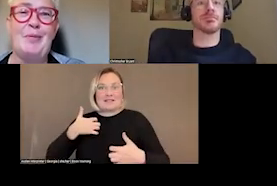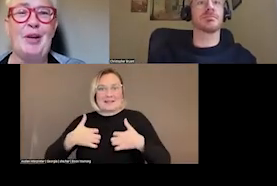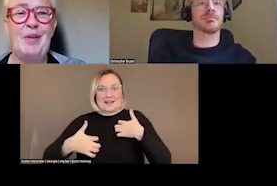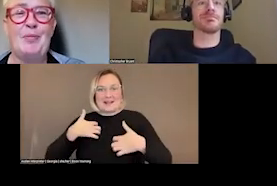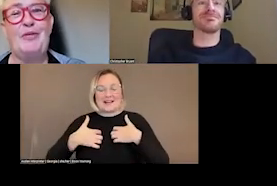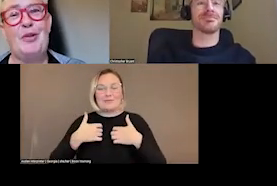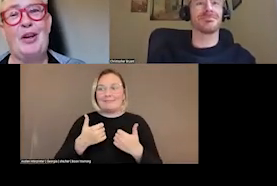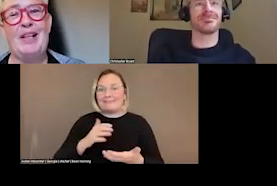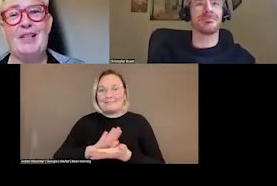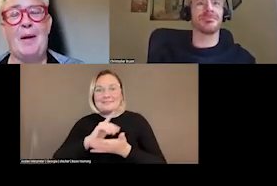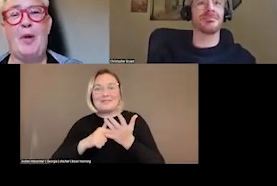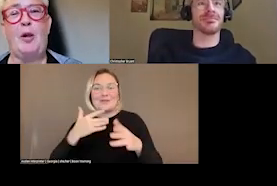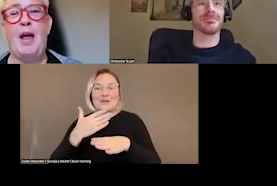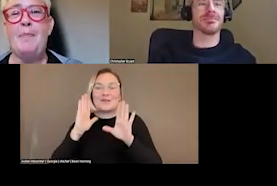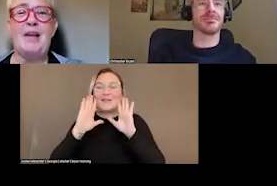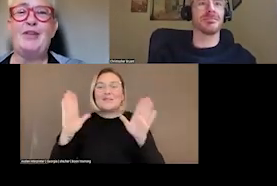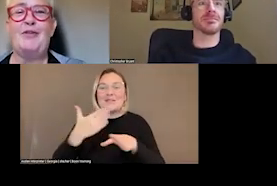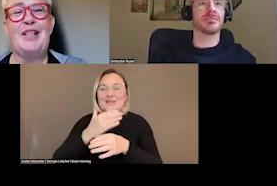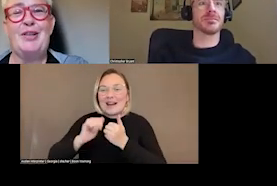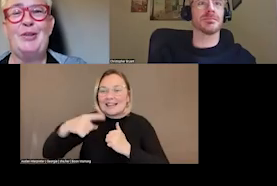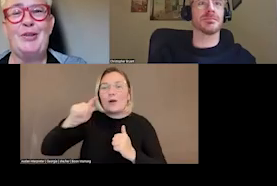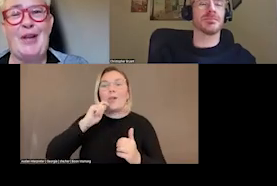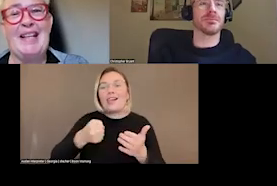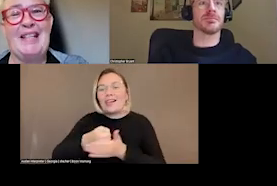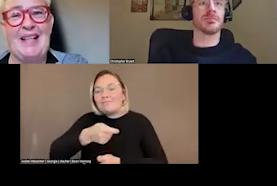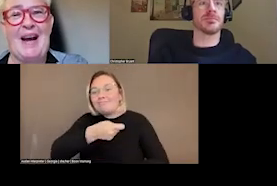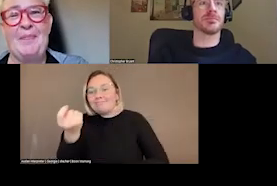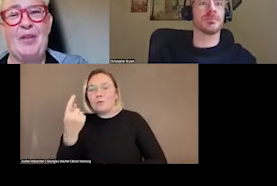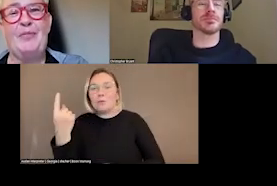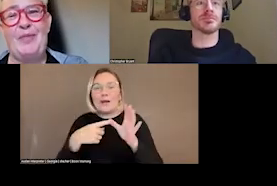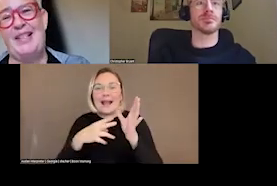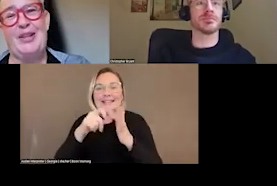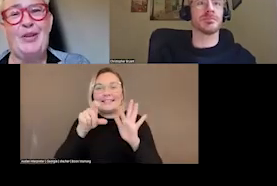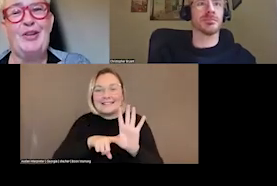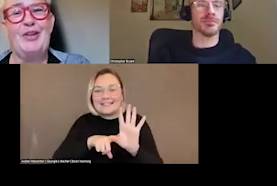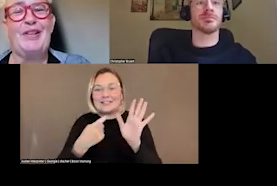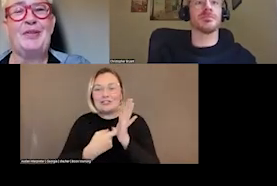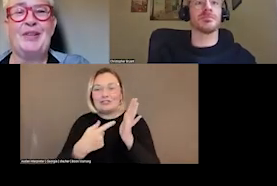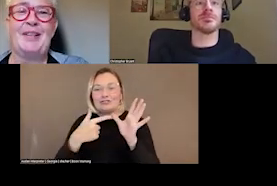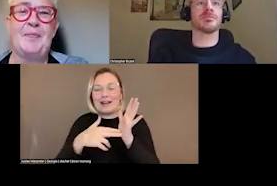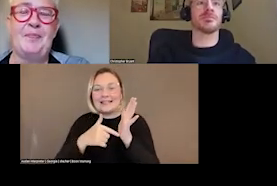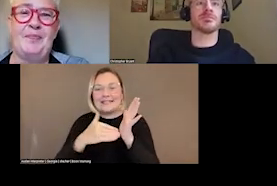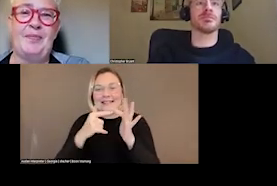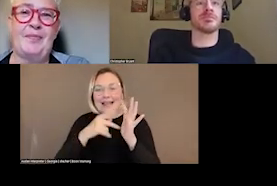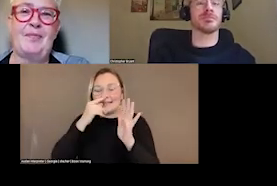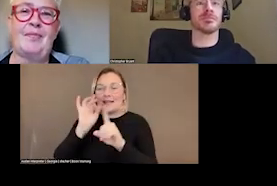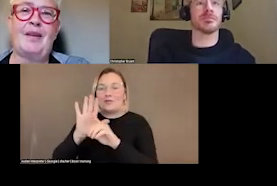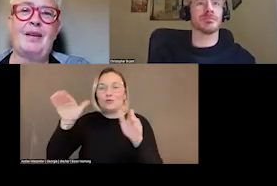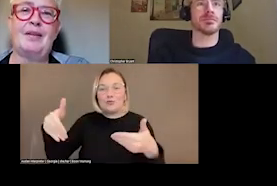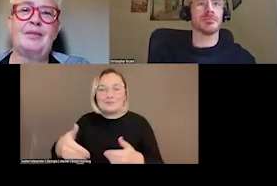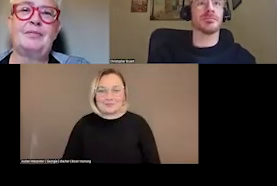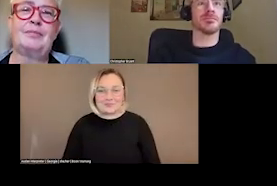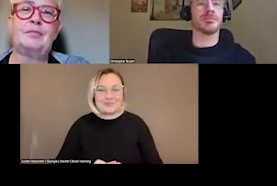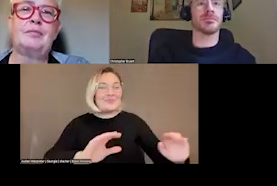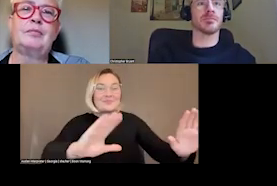to be working with wonderful colleagues. I'll pass you firstly to Andy Rantzen to introduce yourself. Hey